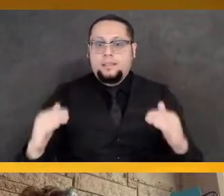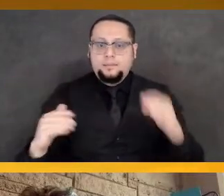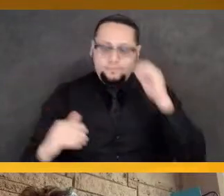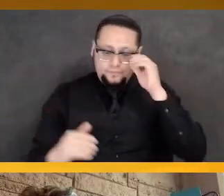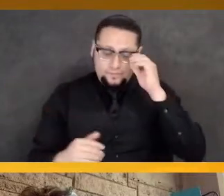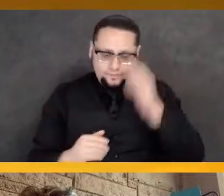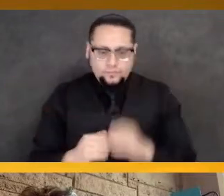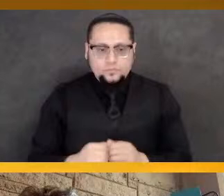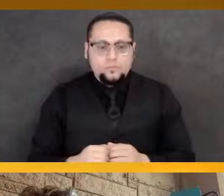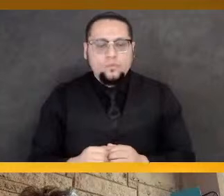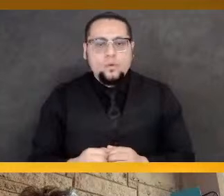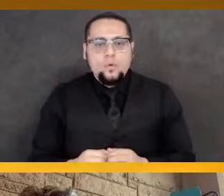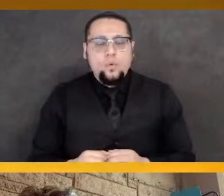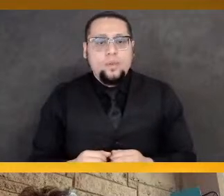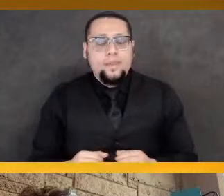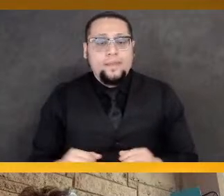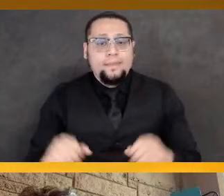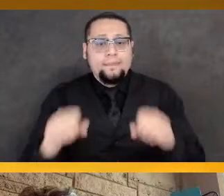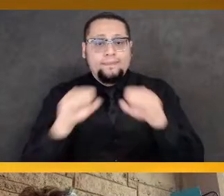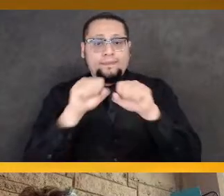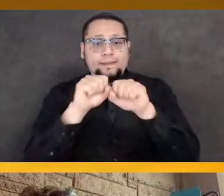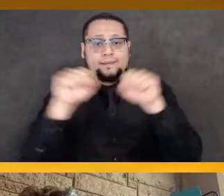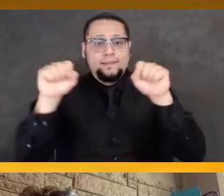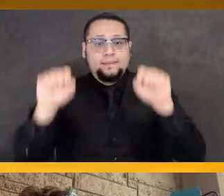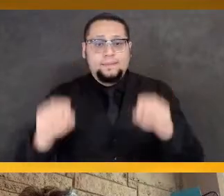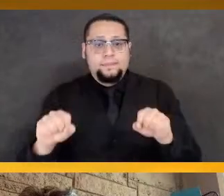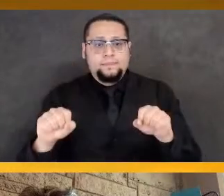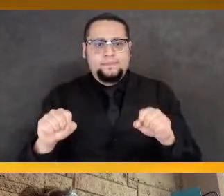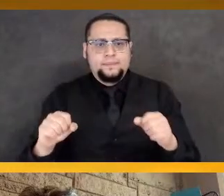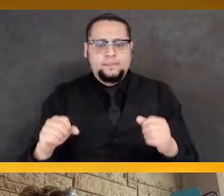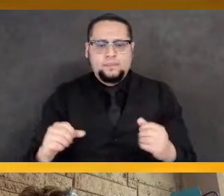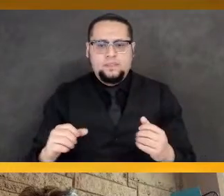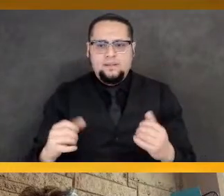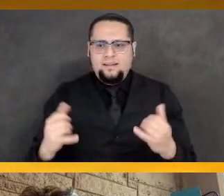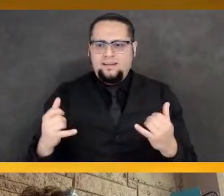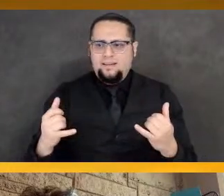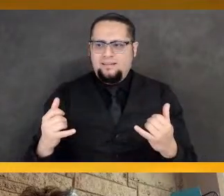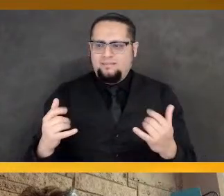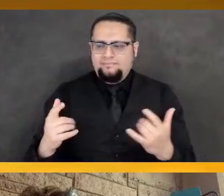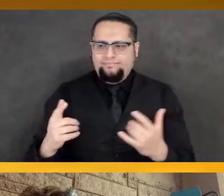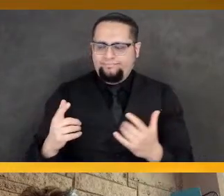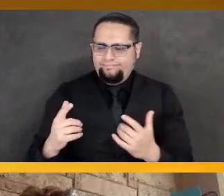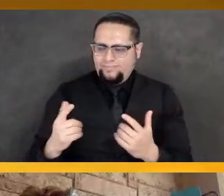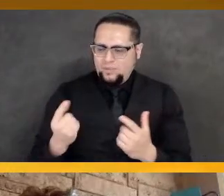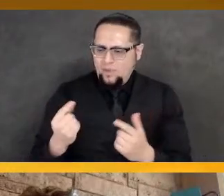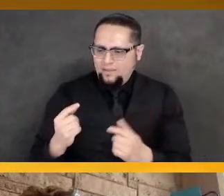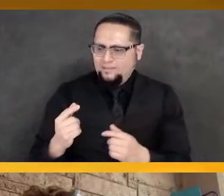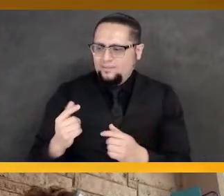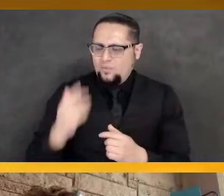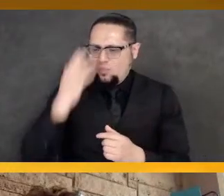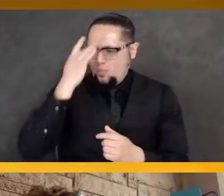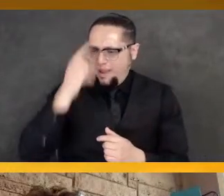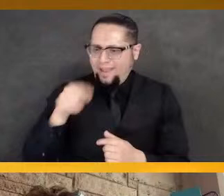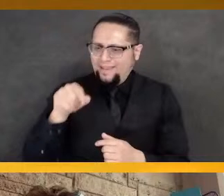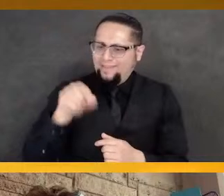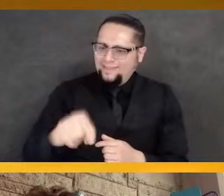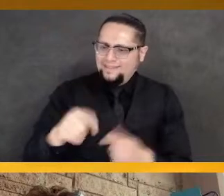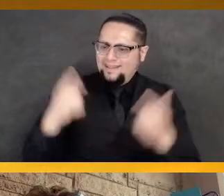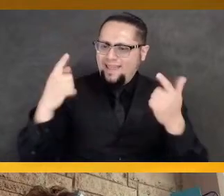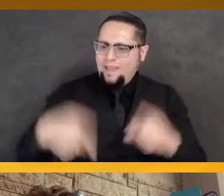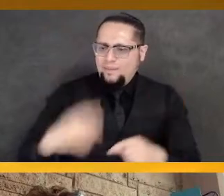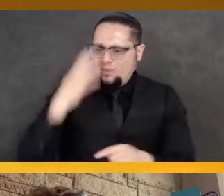that have led us to where we all currently stand on this landscape? So again, I want to turn it over